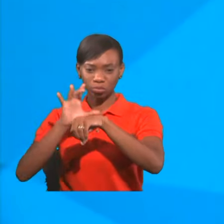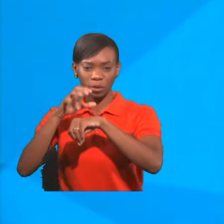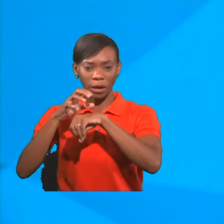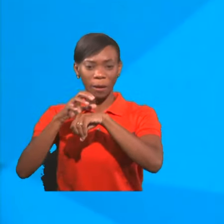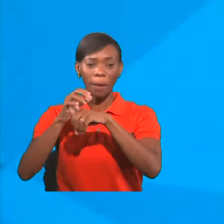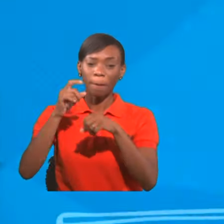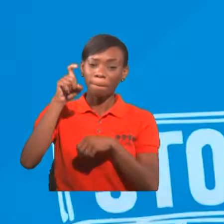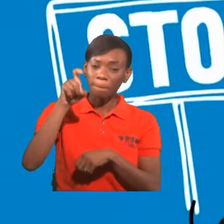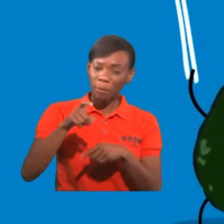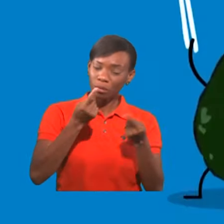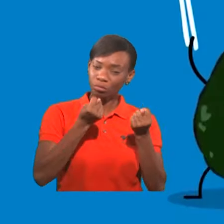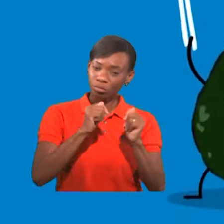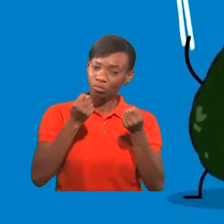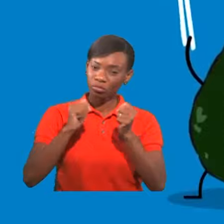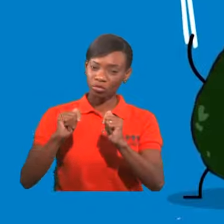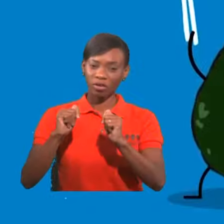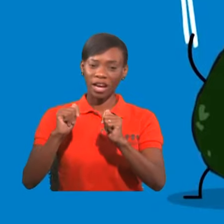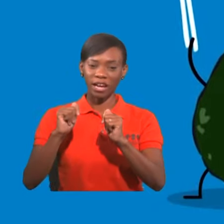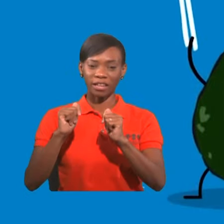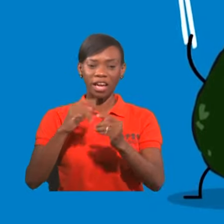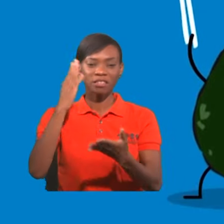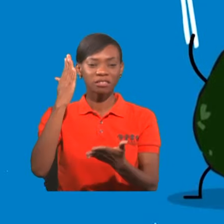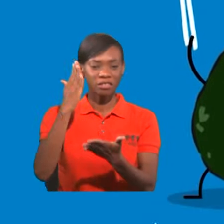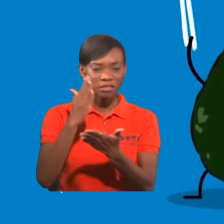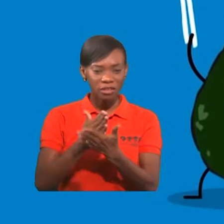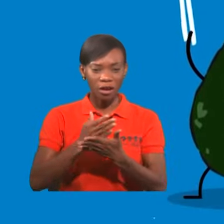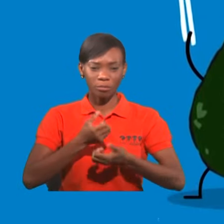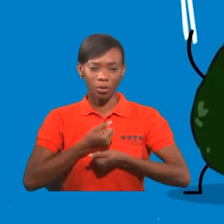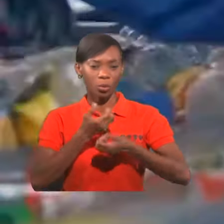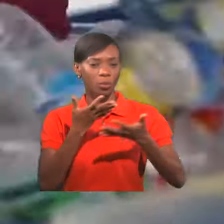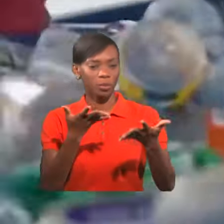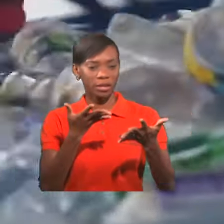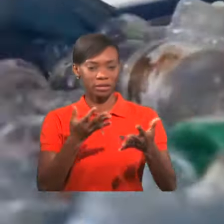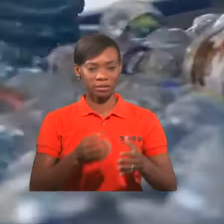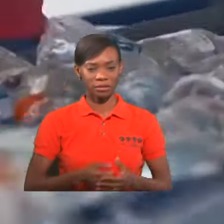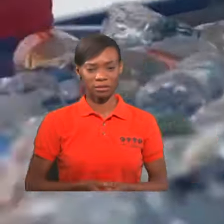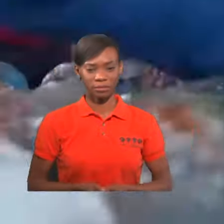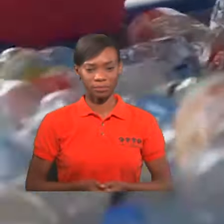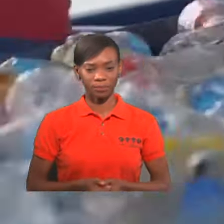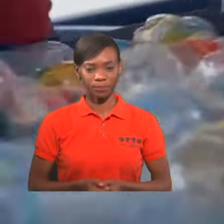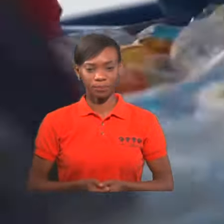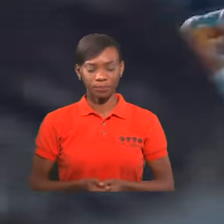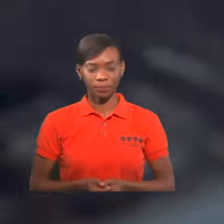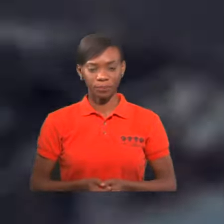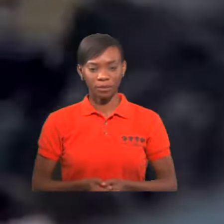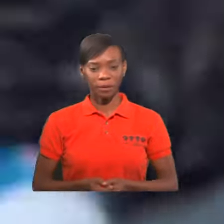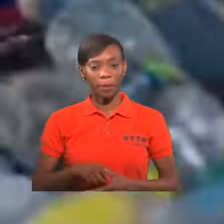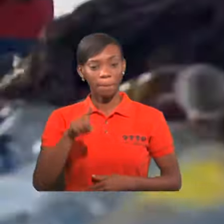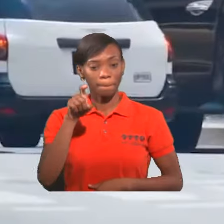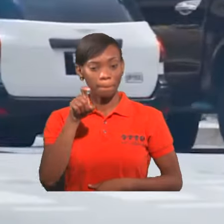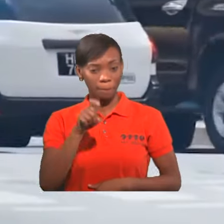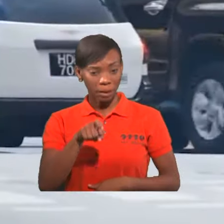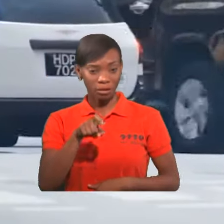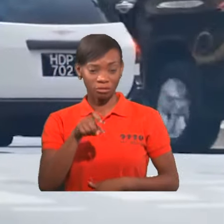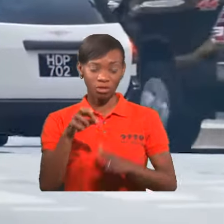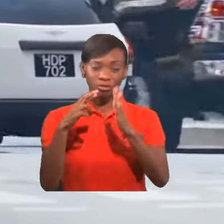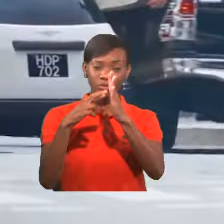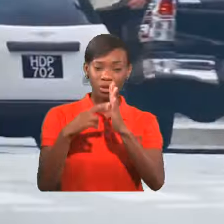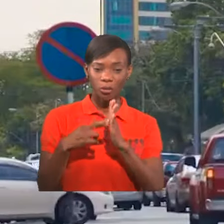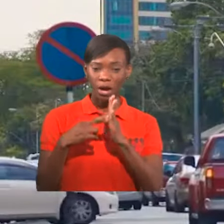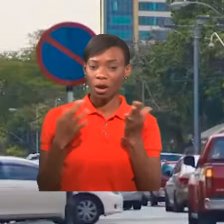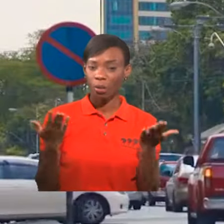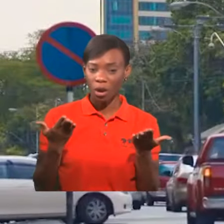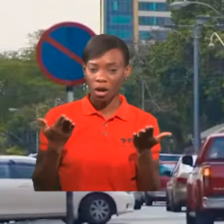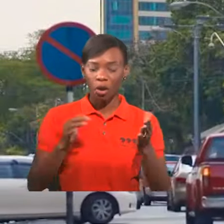plastic pollution. The bottom line? Achieving zero waste societies requires immediate action at all levels from